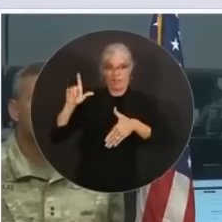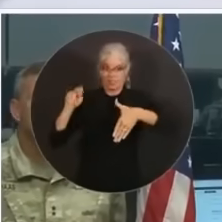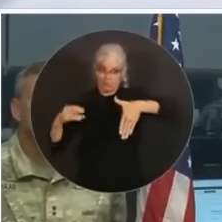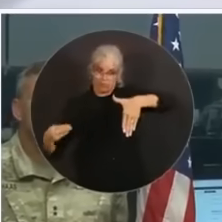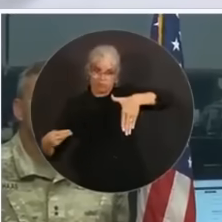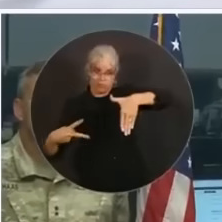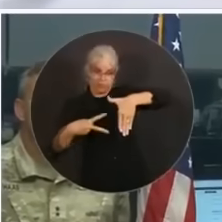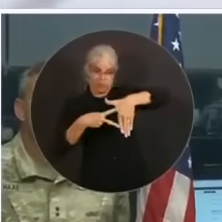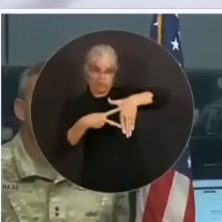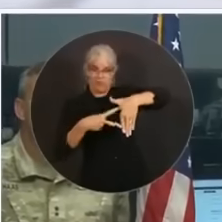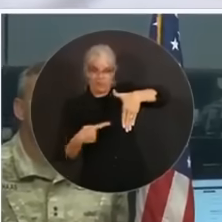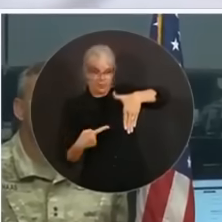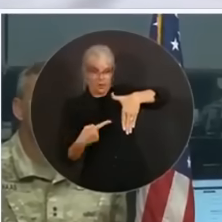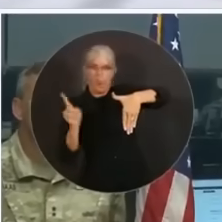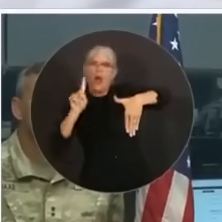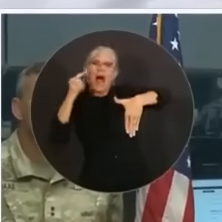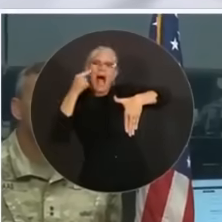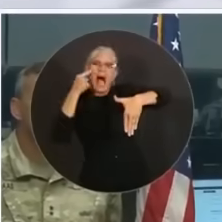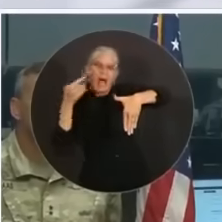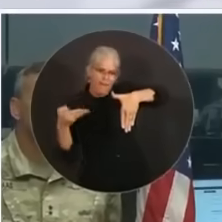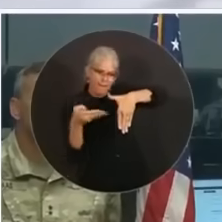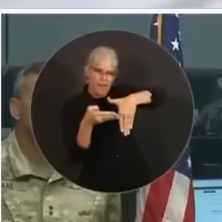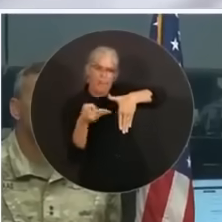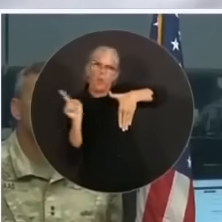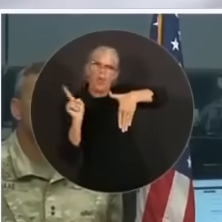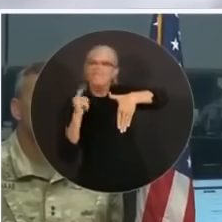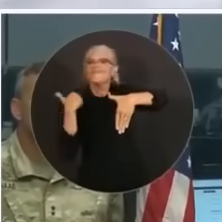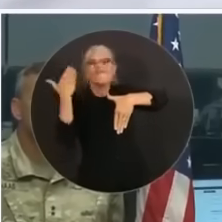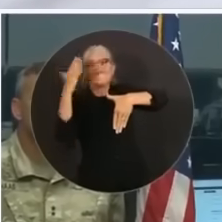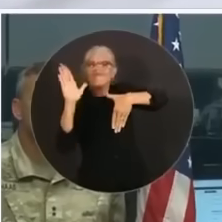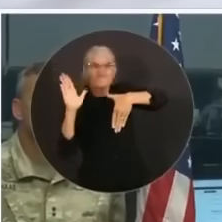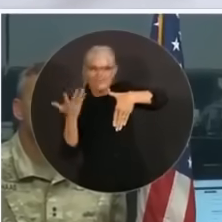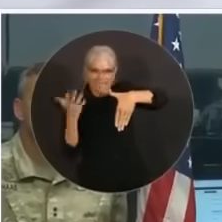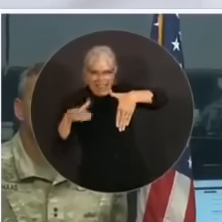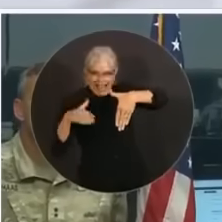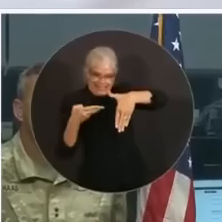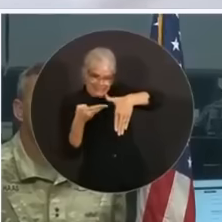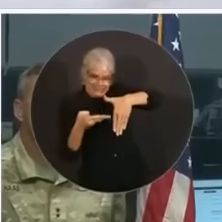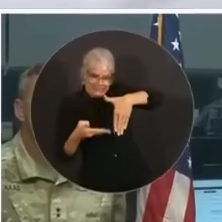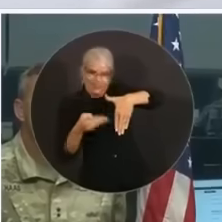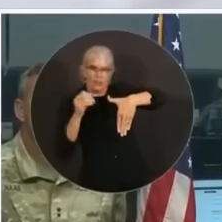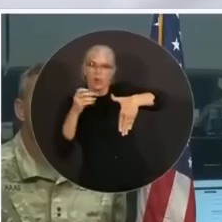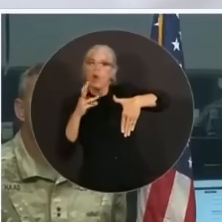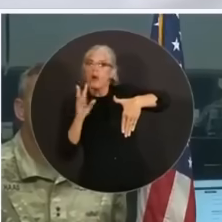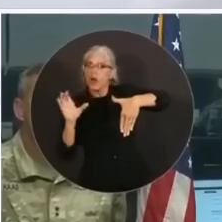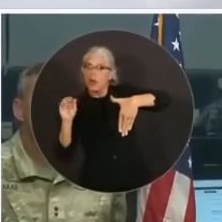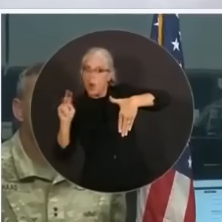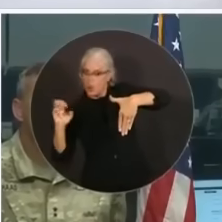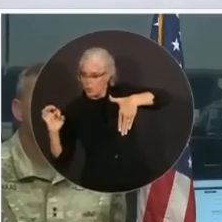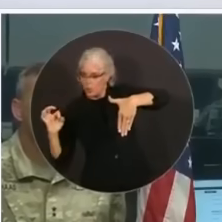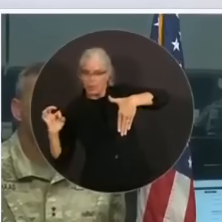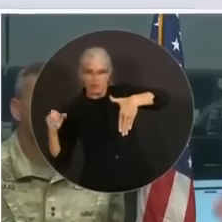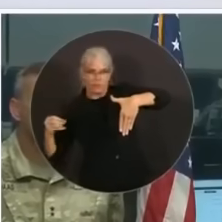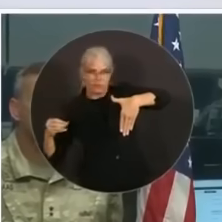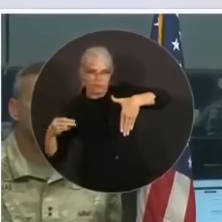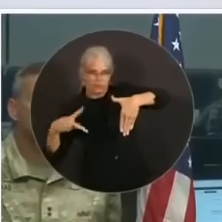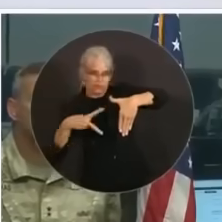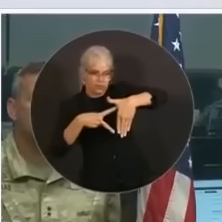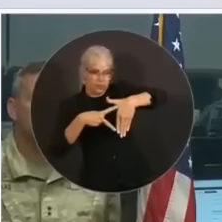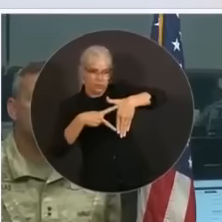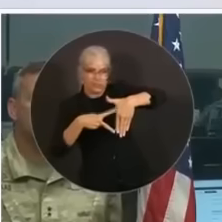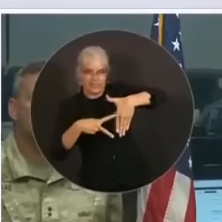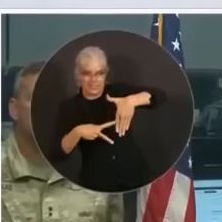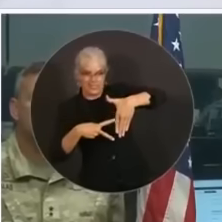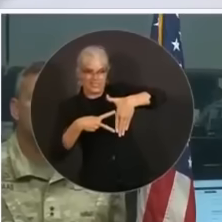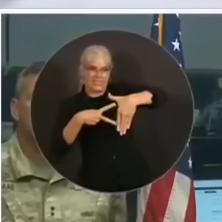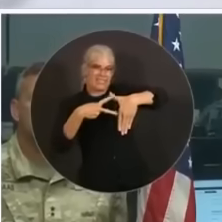say the eye is going to go here or here. That can move when you're talking about 30, 40, 50 miles north or south will make